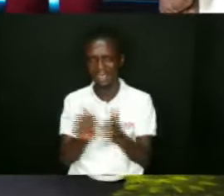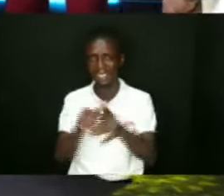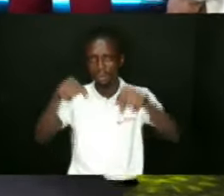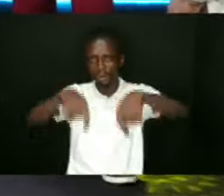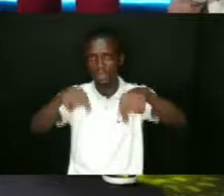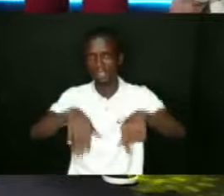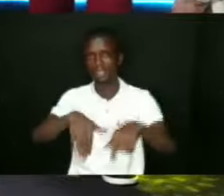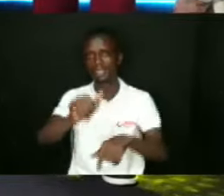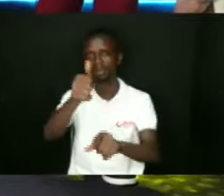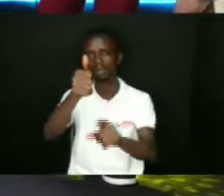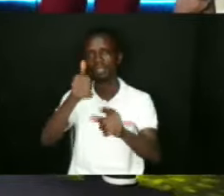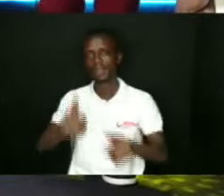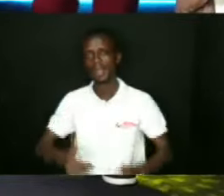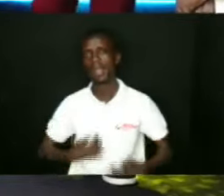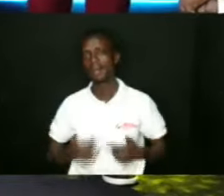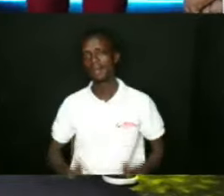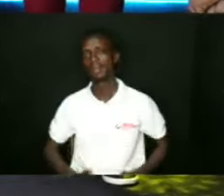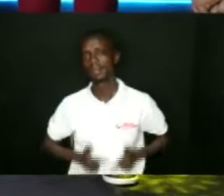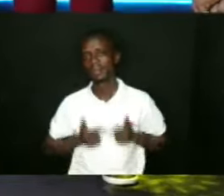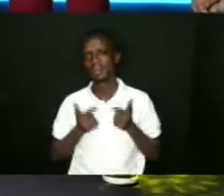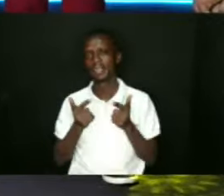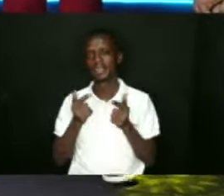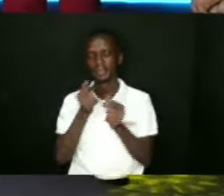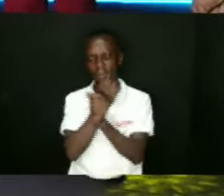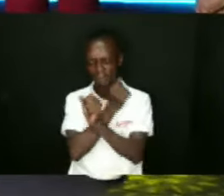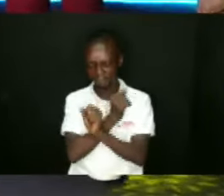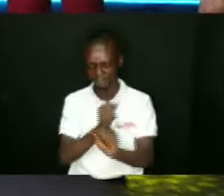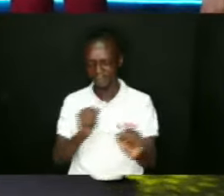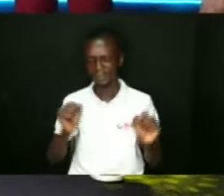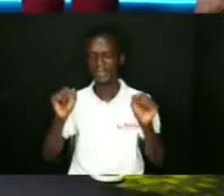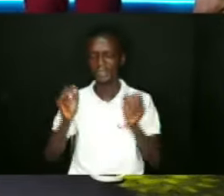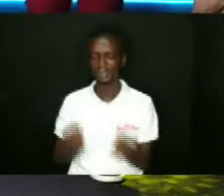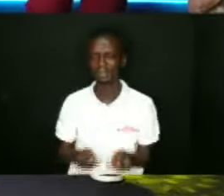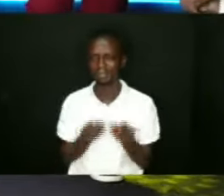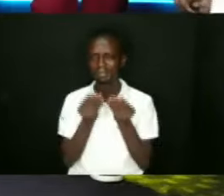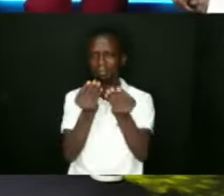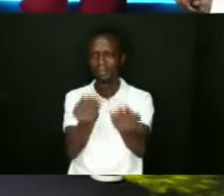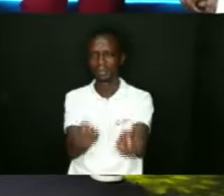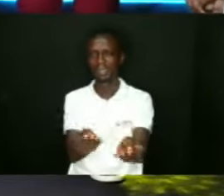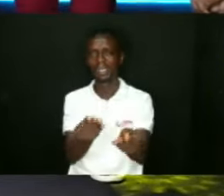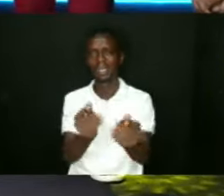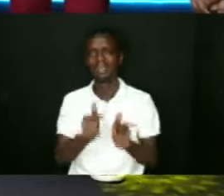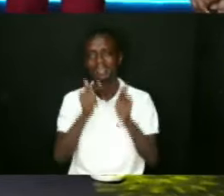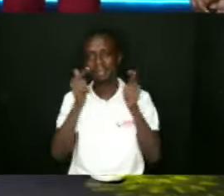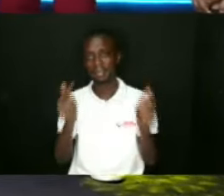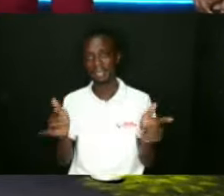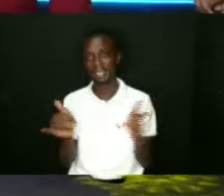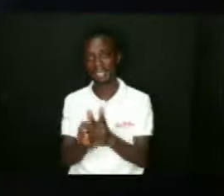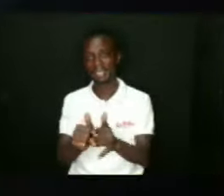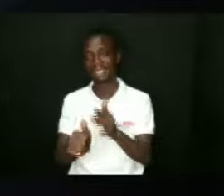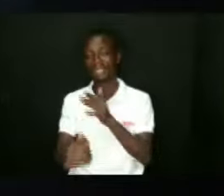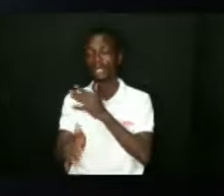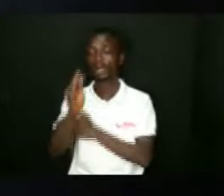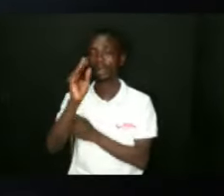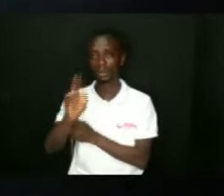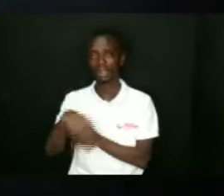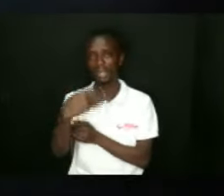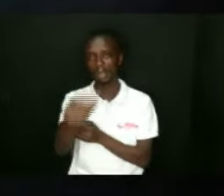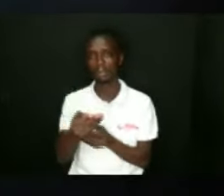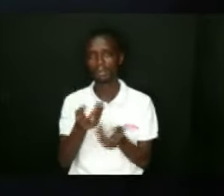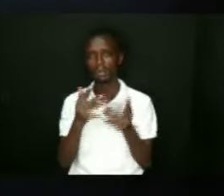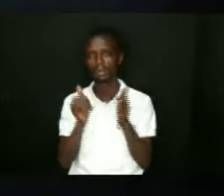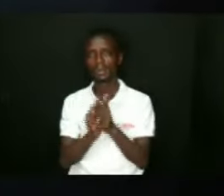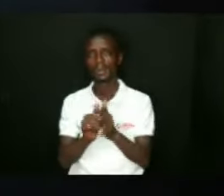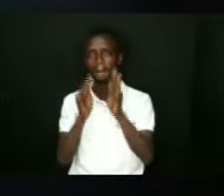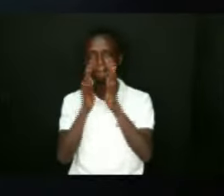God for the gift called salvation. It is a great salvation that He has blessed us with. Let's thank God for all that